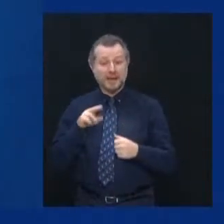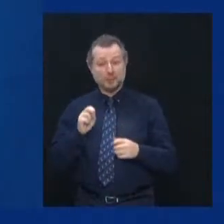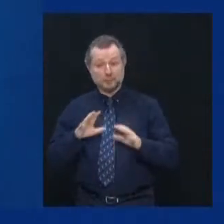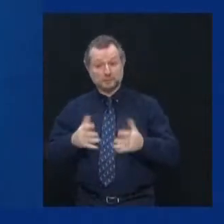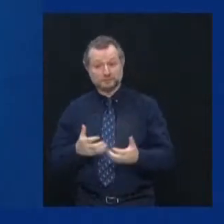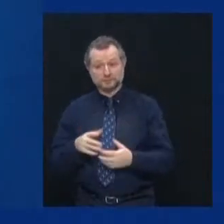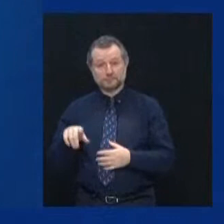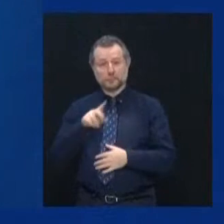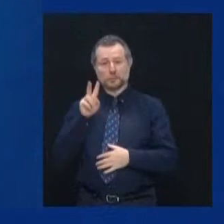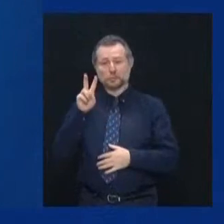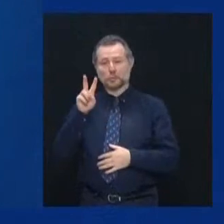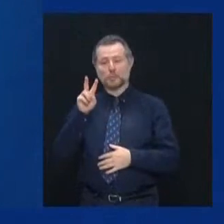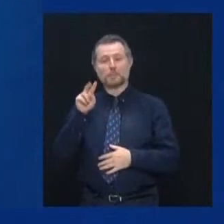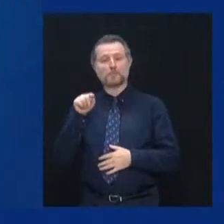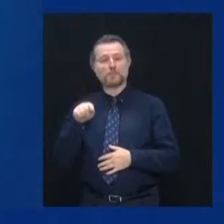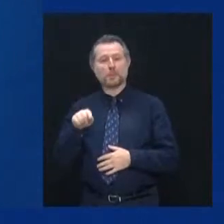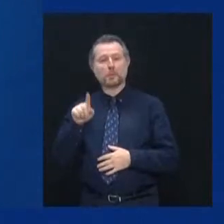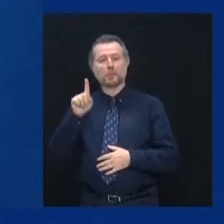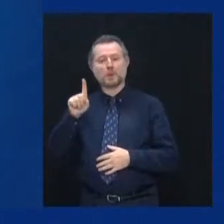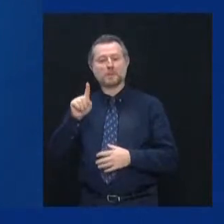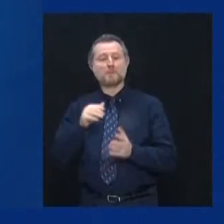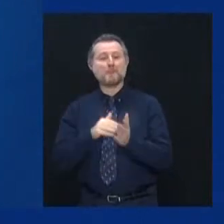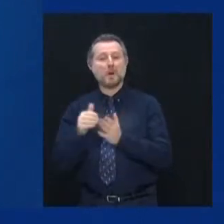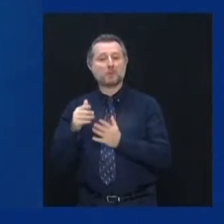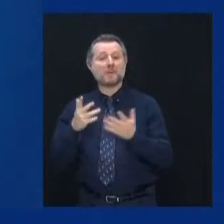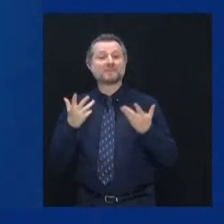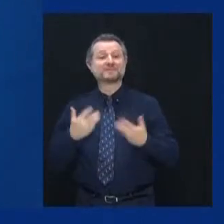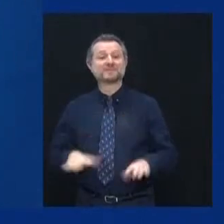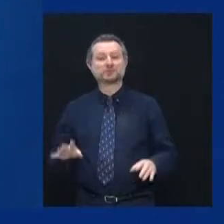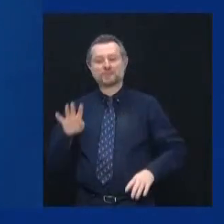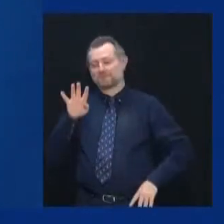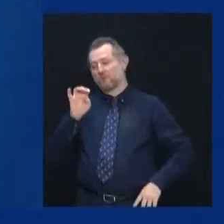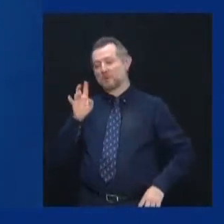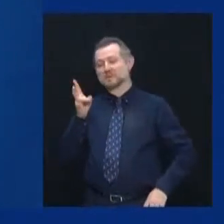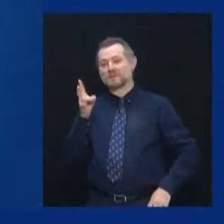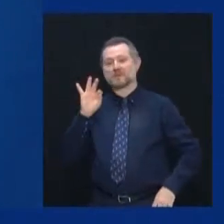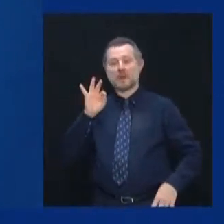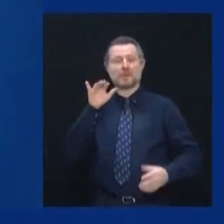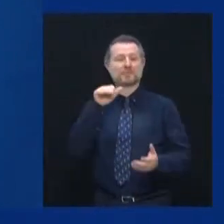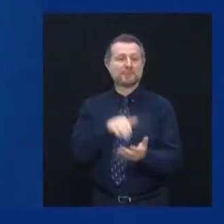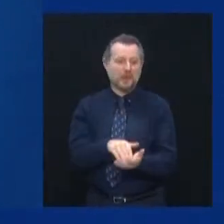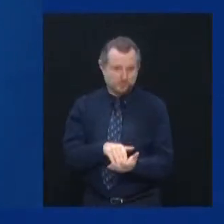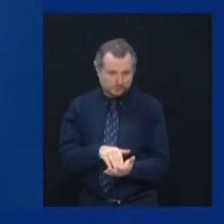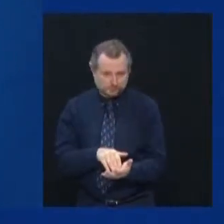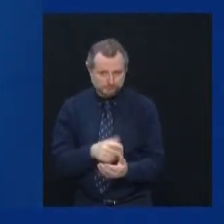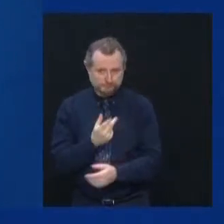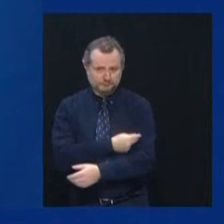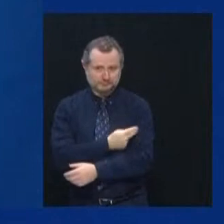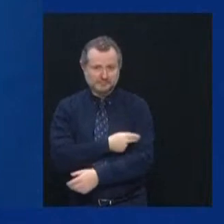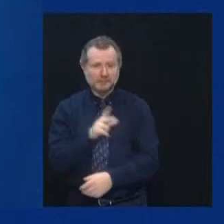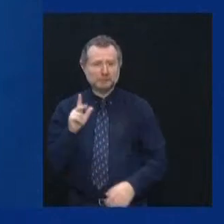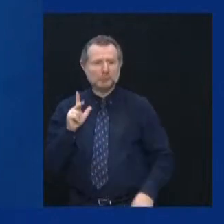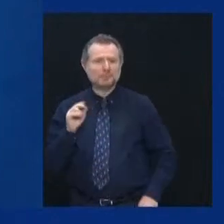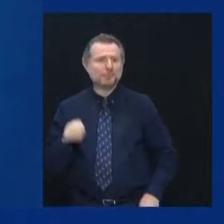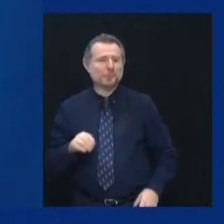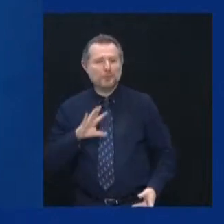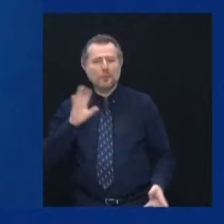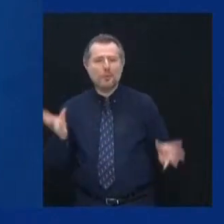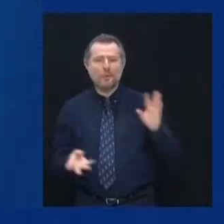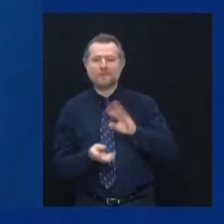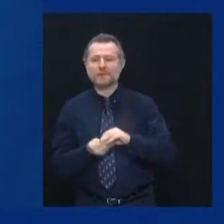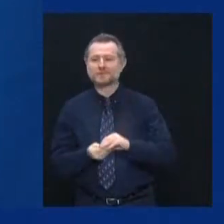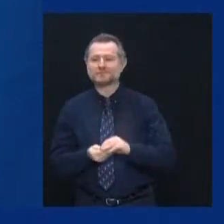total, 479,000 have been vaccinated. That's 23%. That is